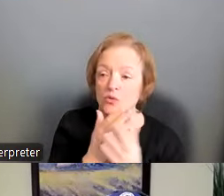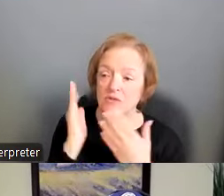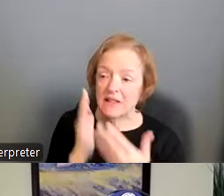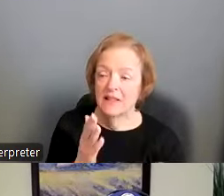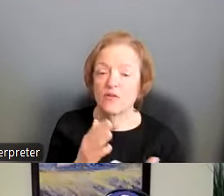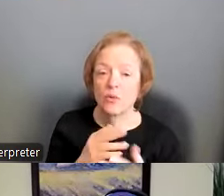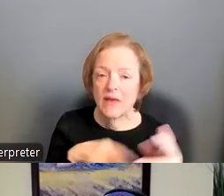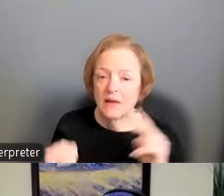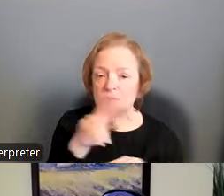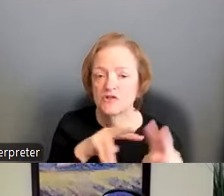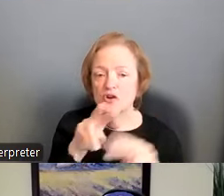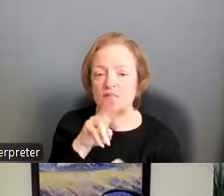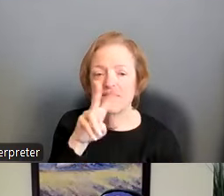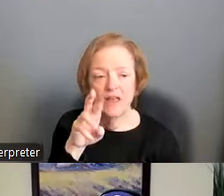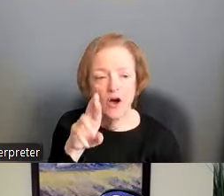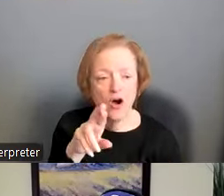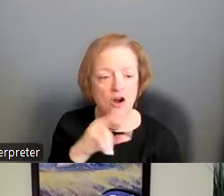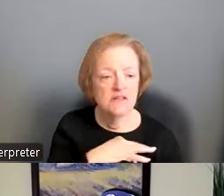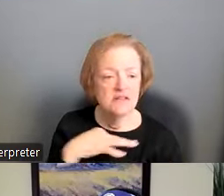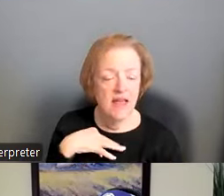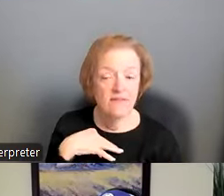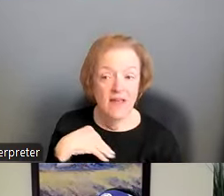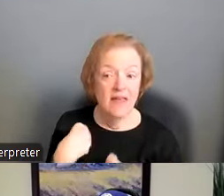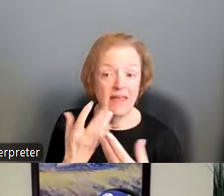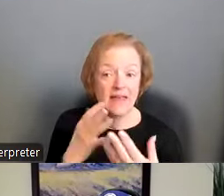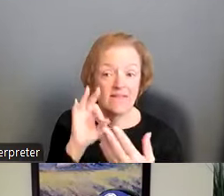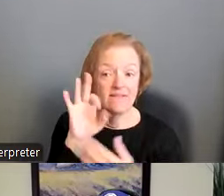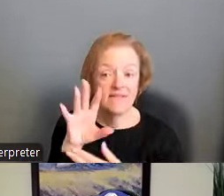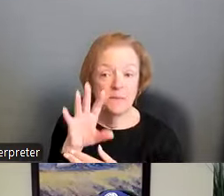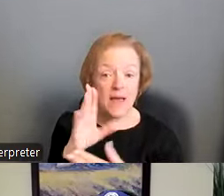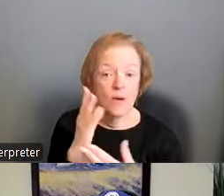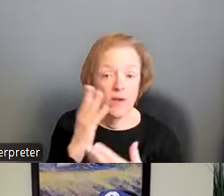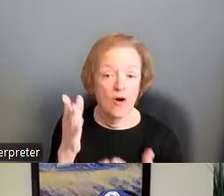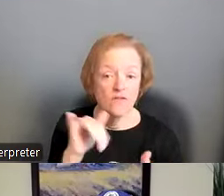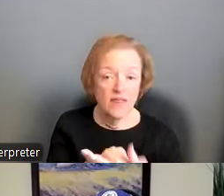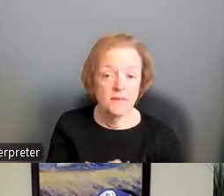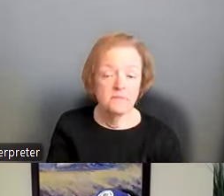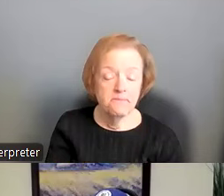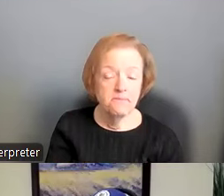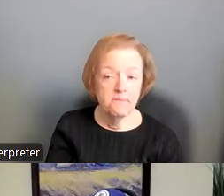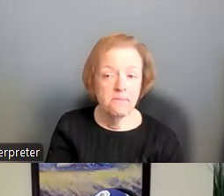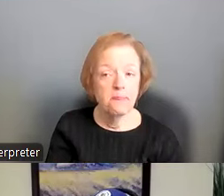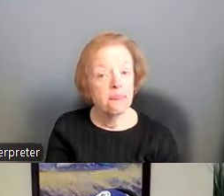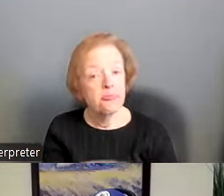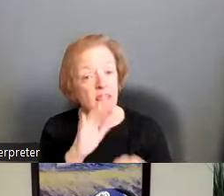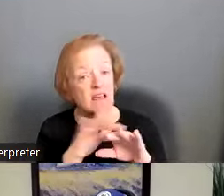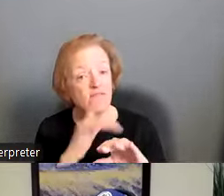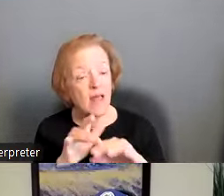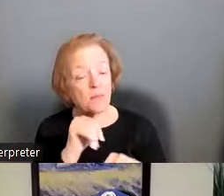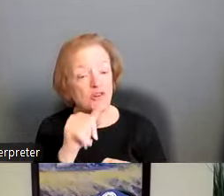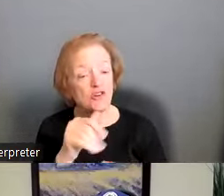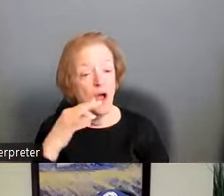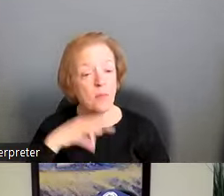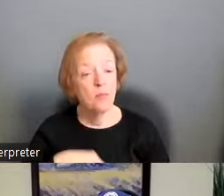teachers and voc rehab staff delivering it, and then offer feedback is something that we offer. Sounds great. Is it available for nonprofits who